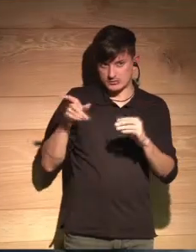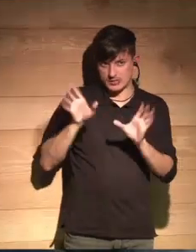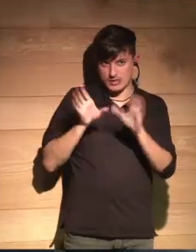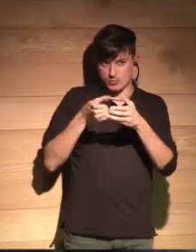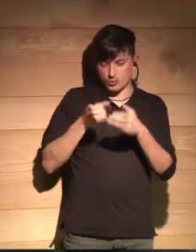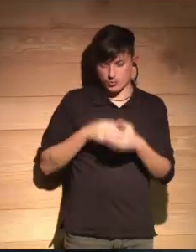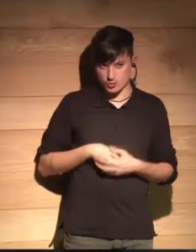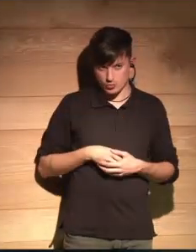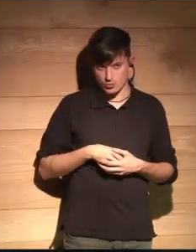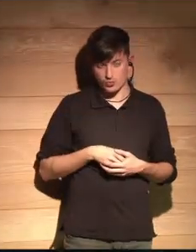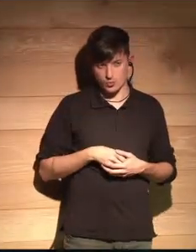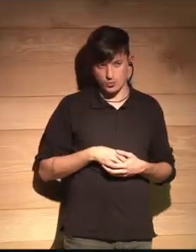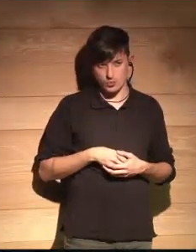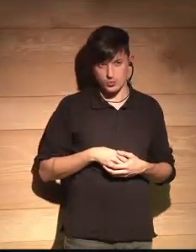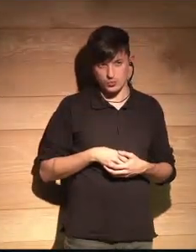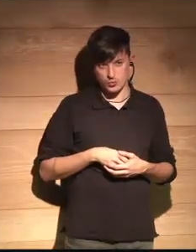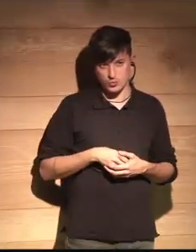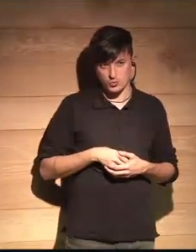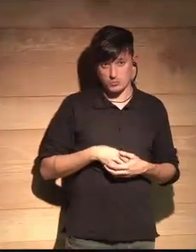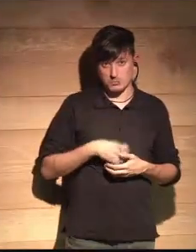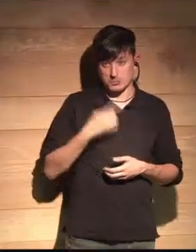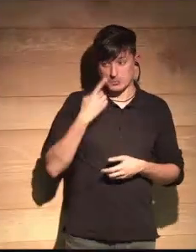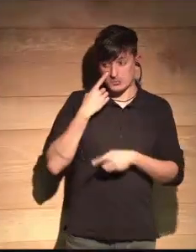You see the robot going down now.